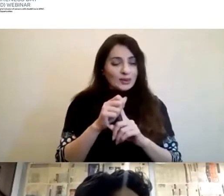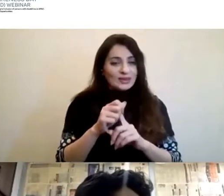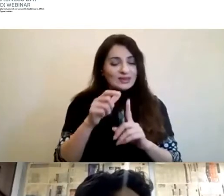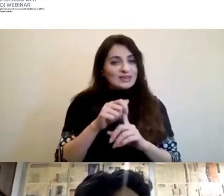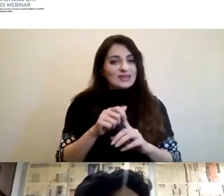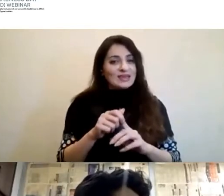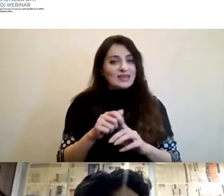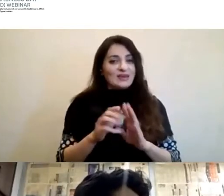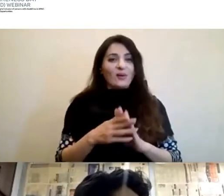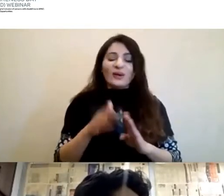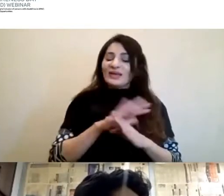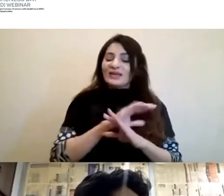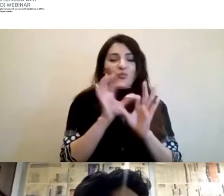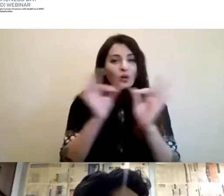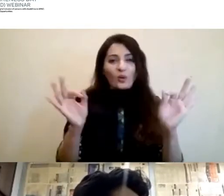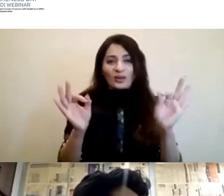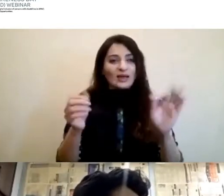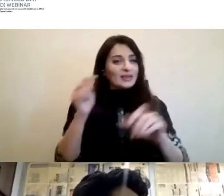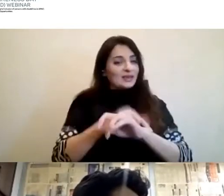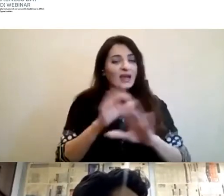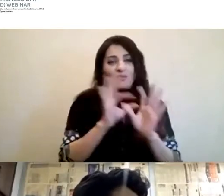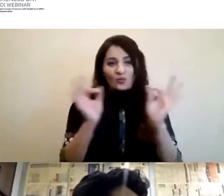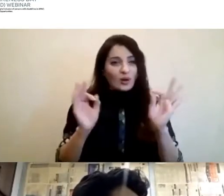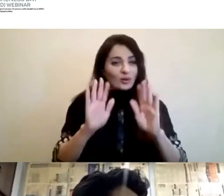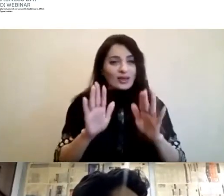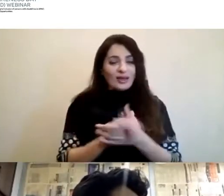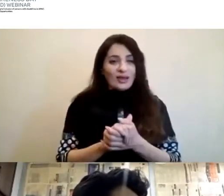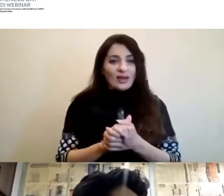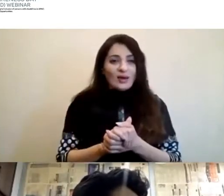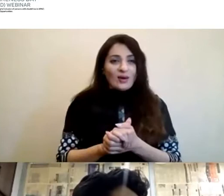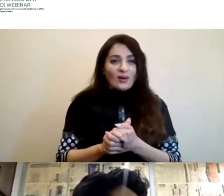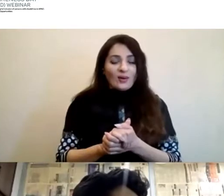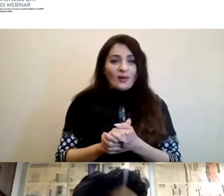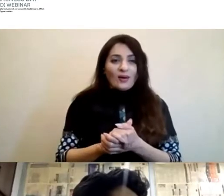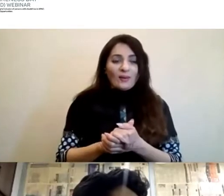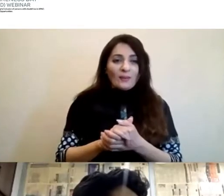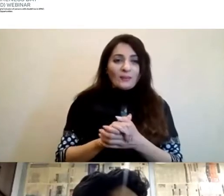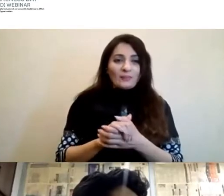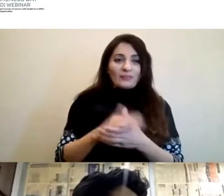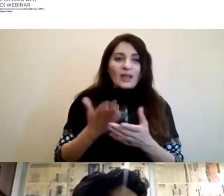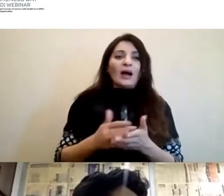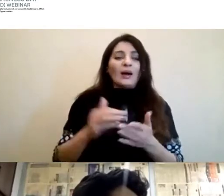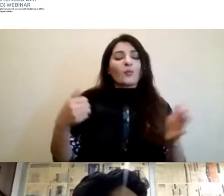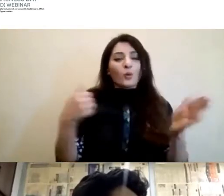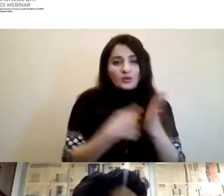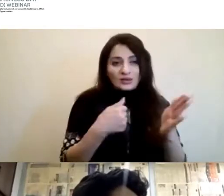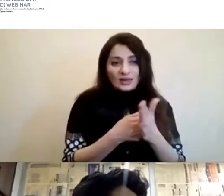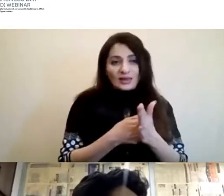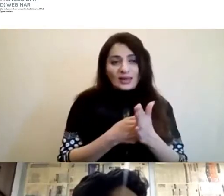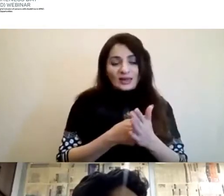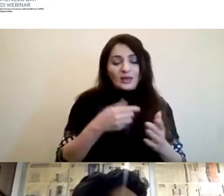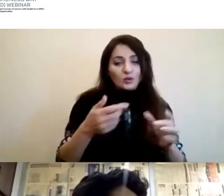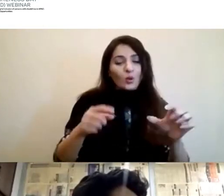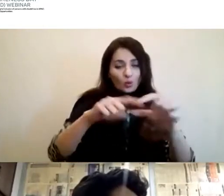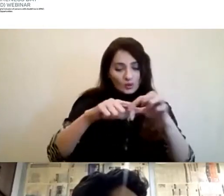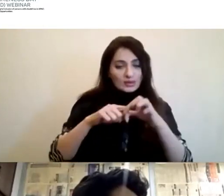time for. We've received a number of questions we were unable to cover in this live session. but we will try to respond to those who've